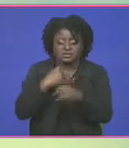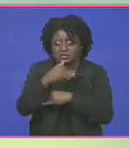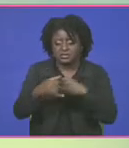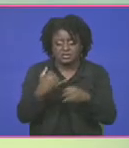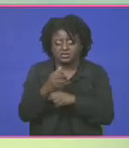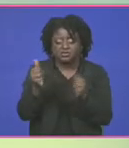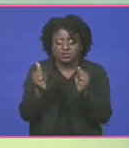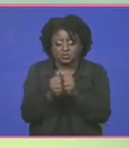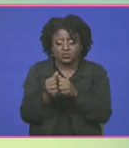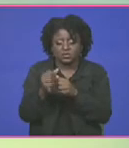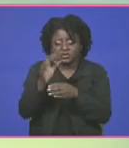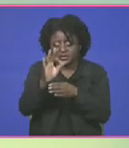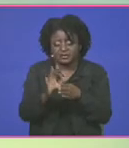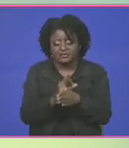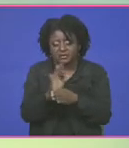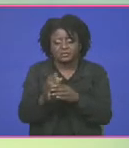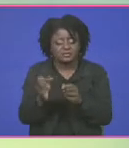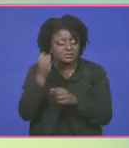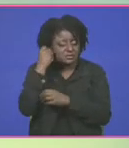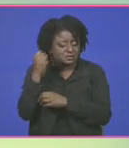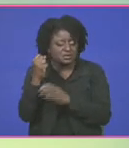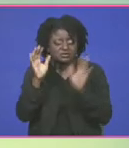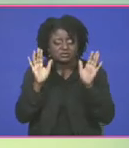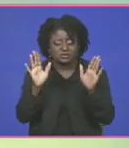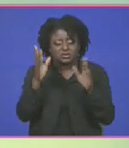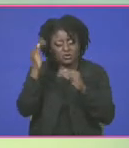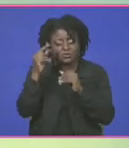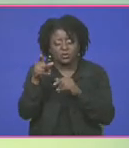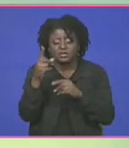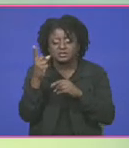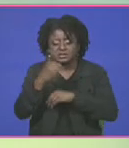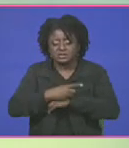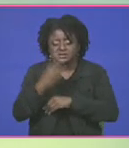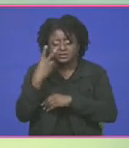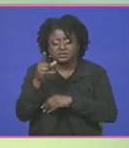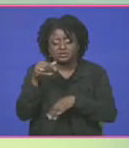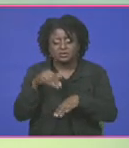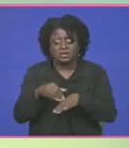Sounds great, Kareem. I hope one day to see you at the Oscars. Thank you so much.